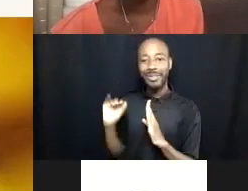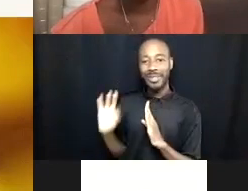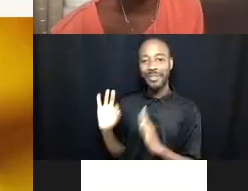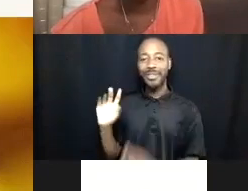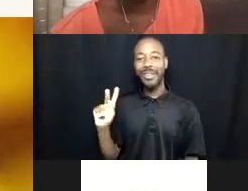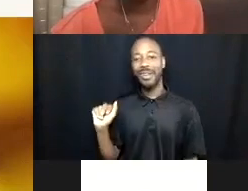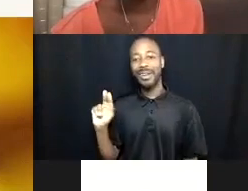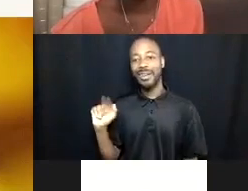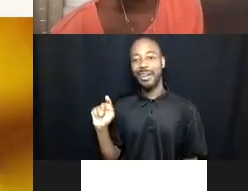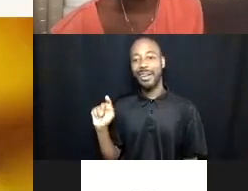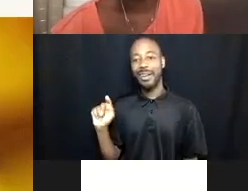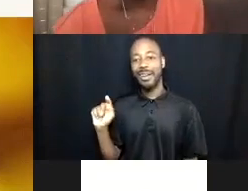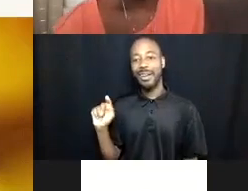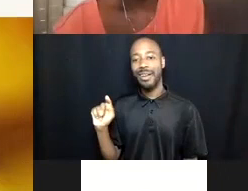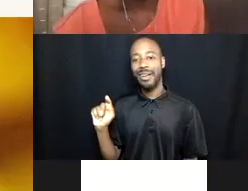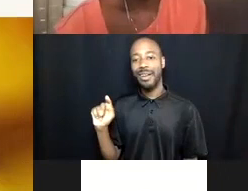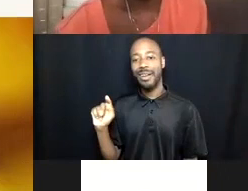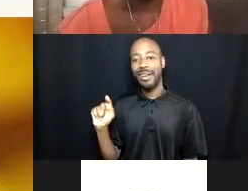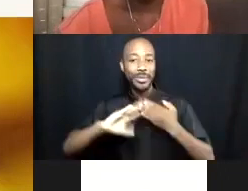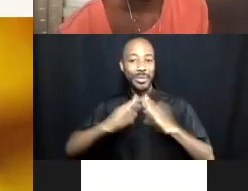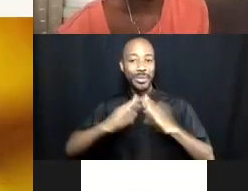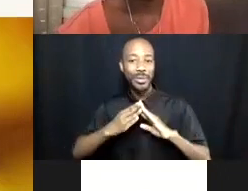years? That's a good one.